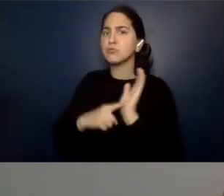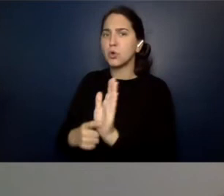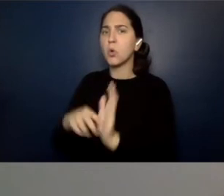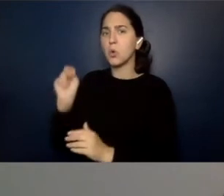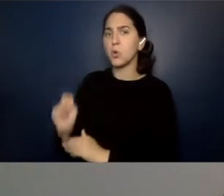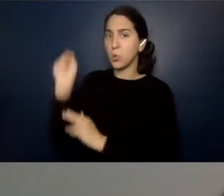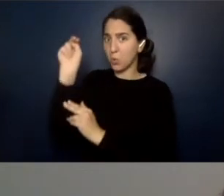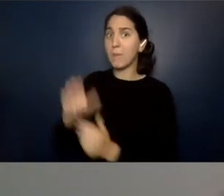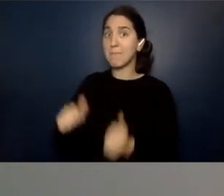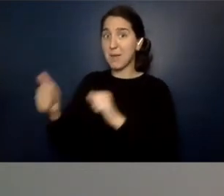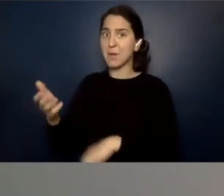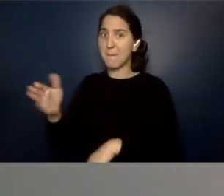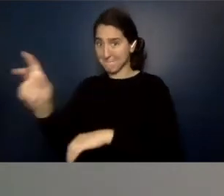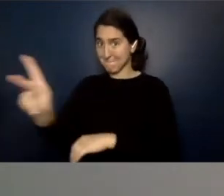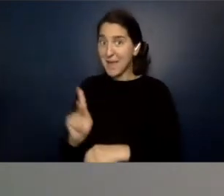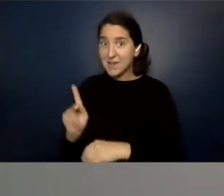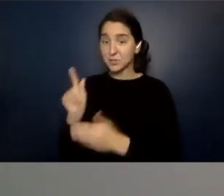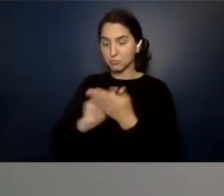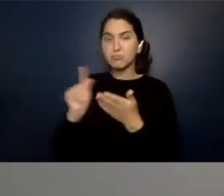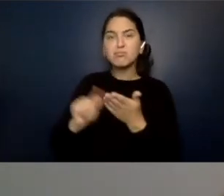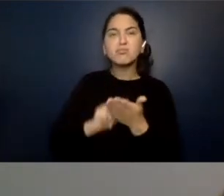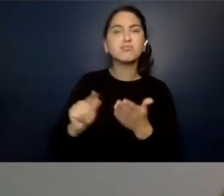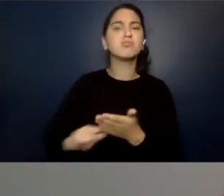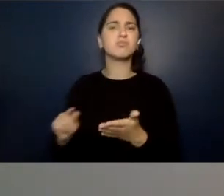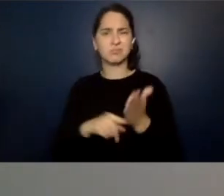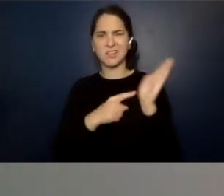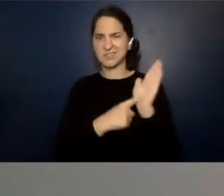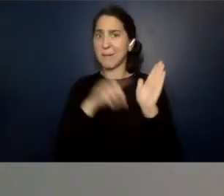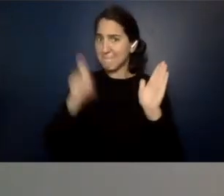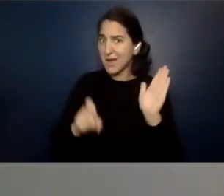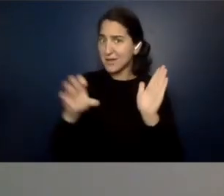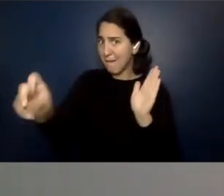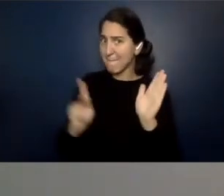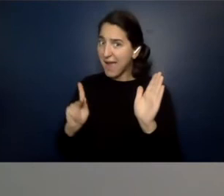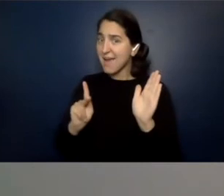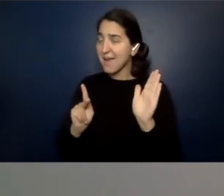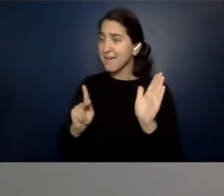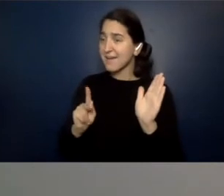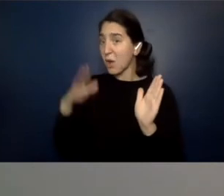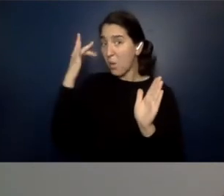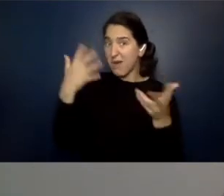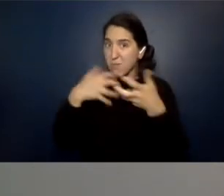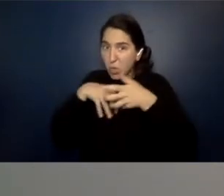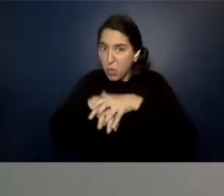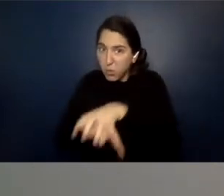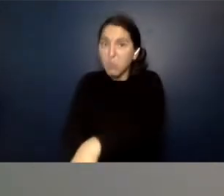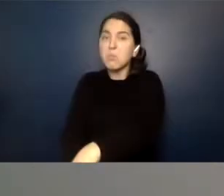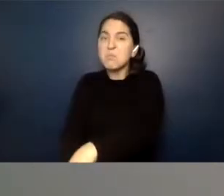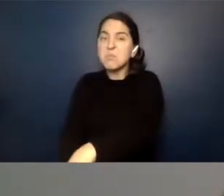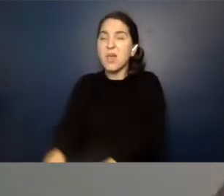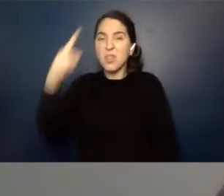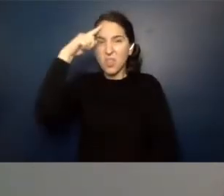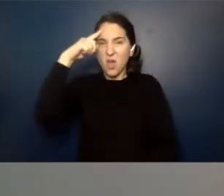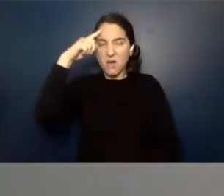dangerous middle. And not only did she lead us away from schism, Baptists left that convention excited and